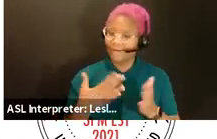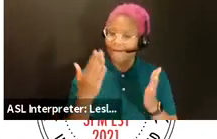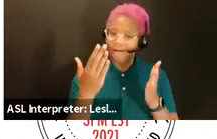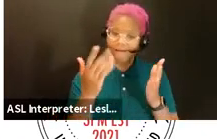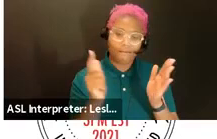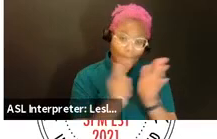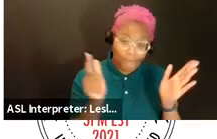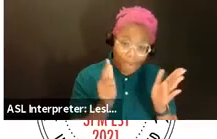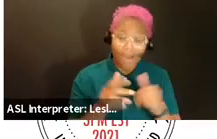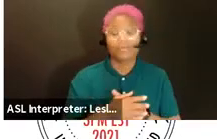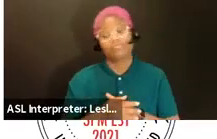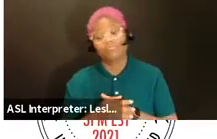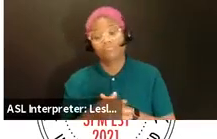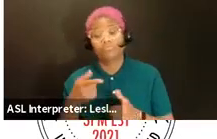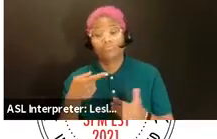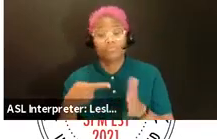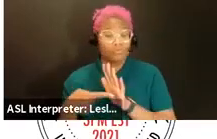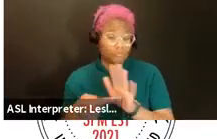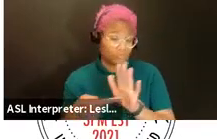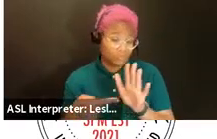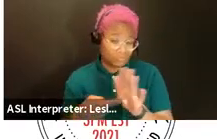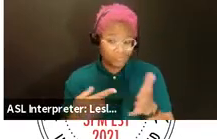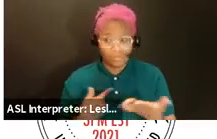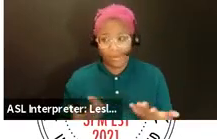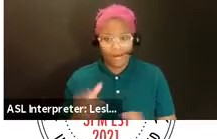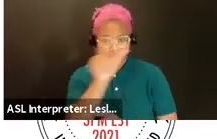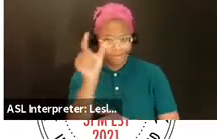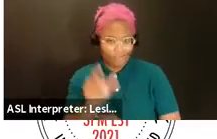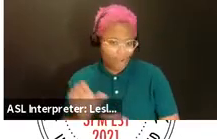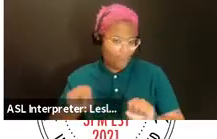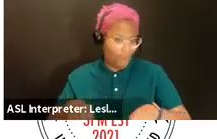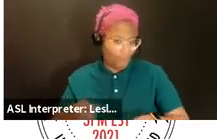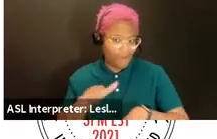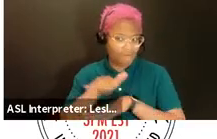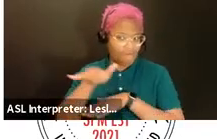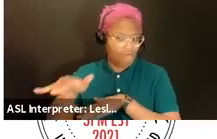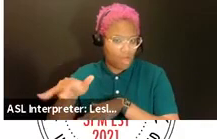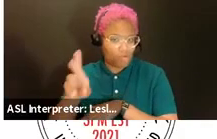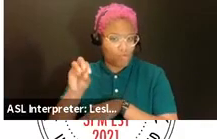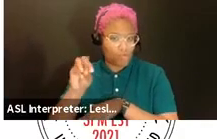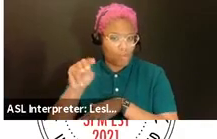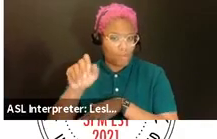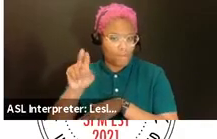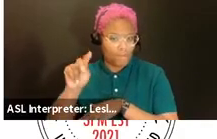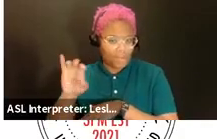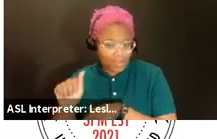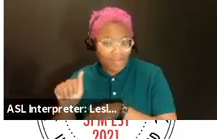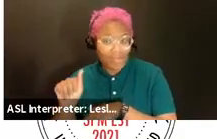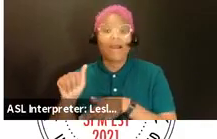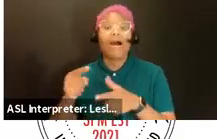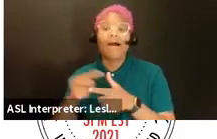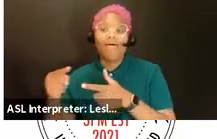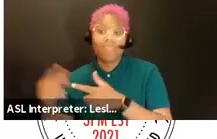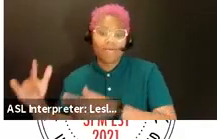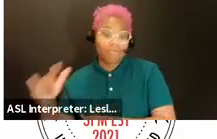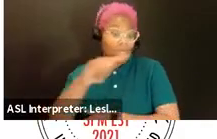an Italian goes to Romania and hangs out in Romania for 2 weeks and then flies to the US, but oh no, they fly through